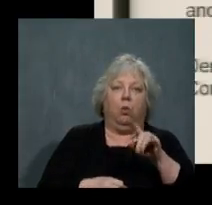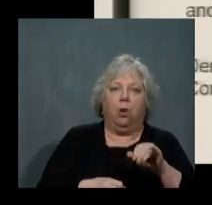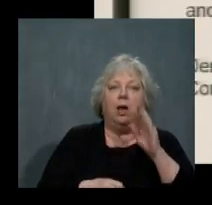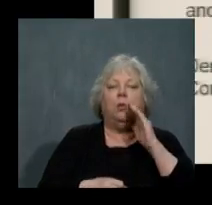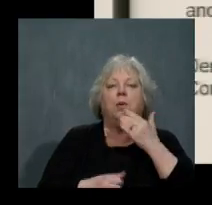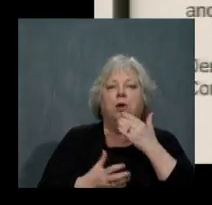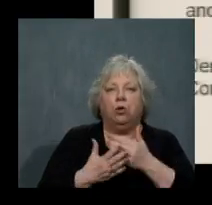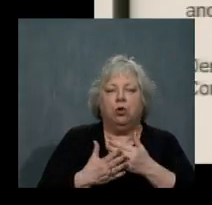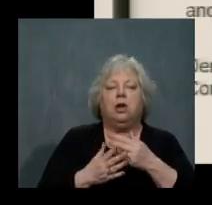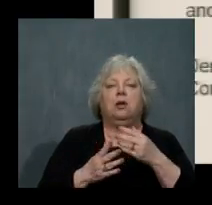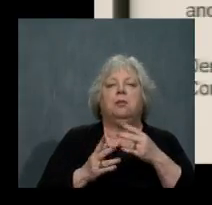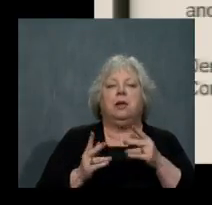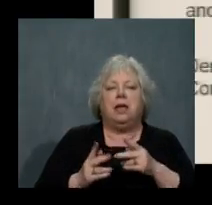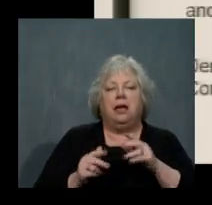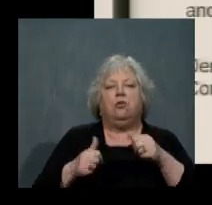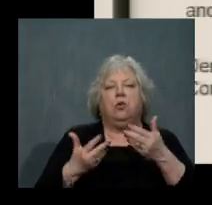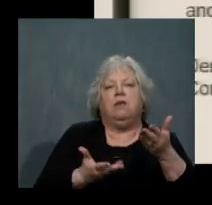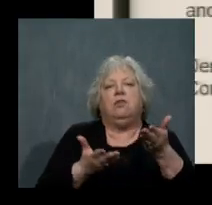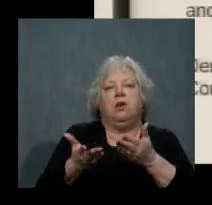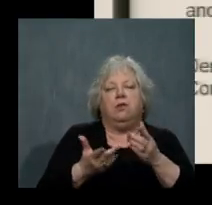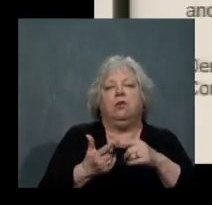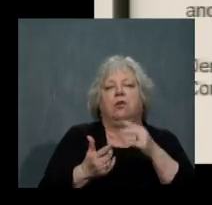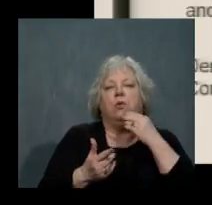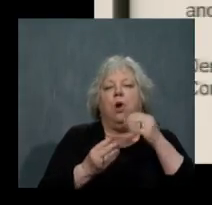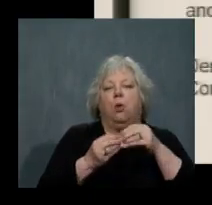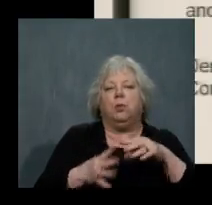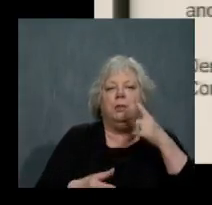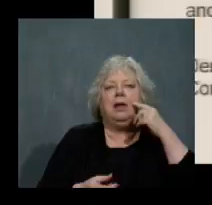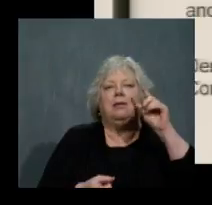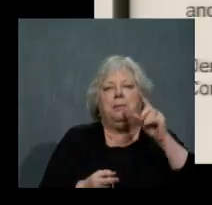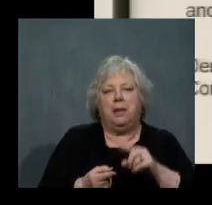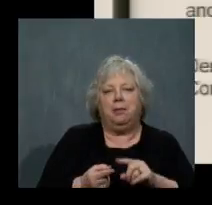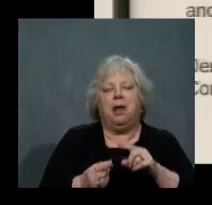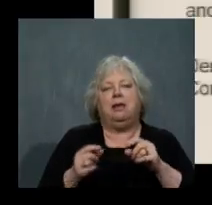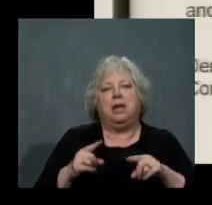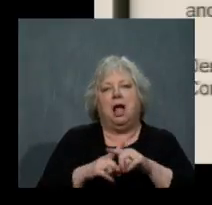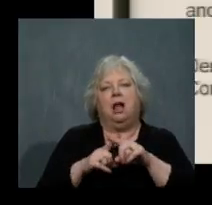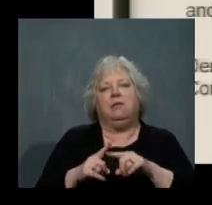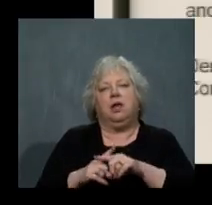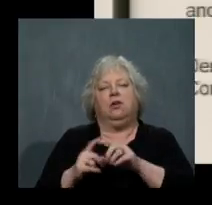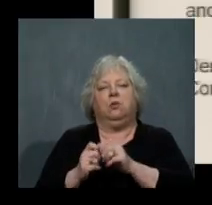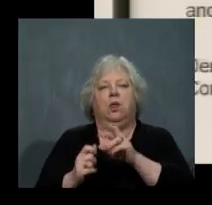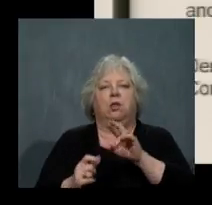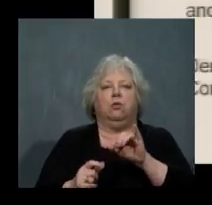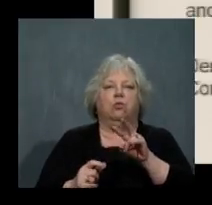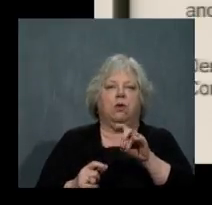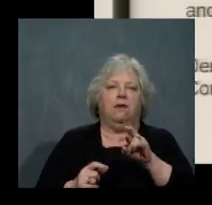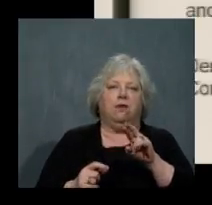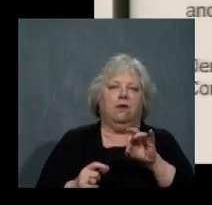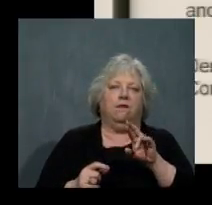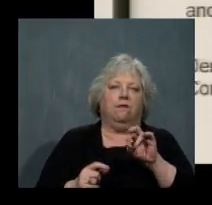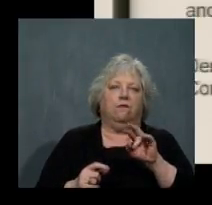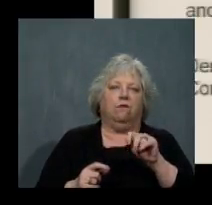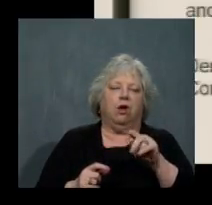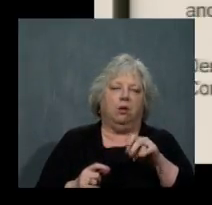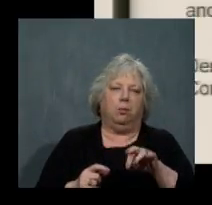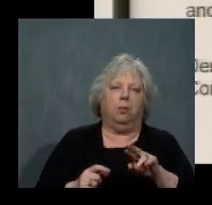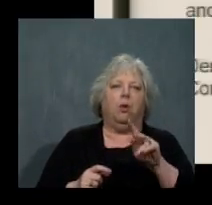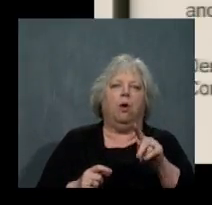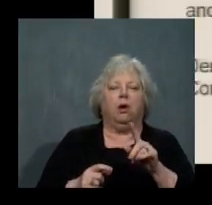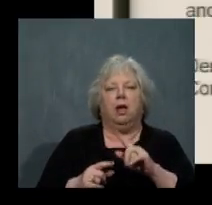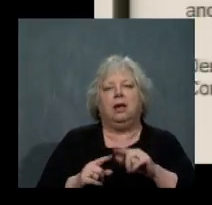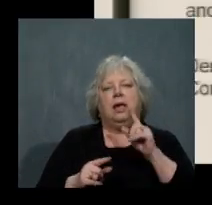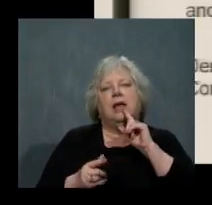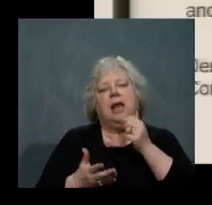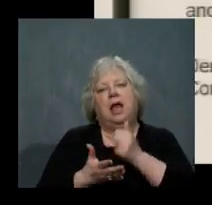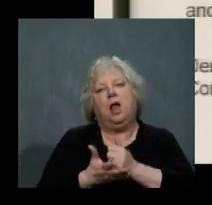place to service the homeless because it helps minimize the conflicts in Riverfront Park, and is a good place to work on solving the serious homeless issues like